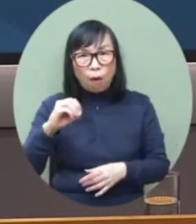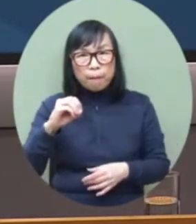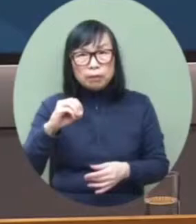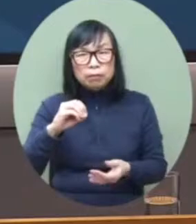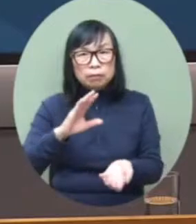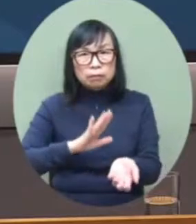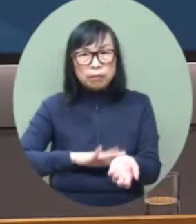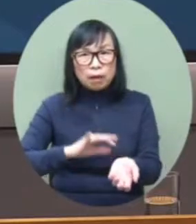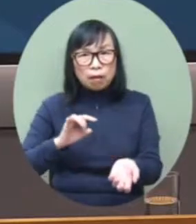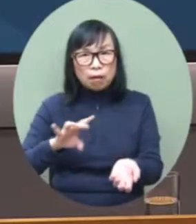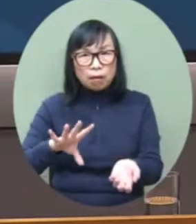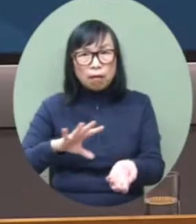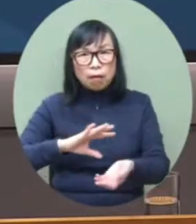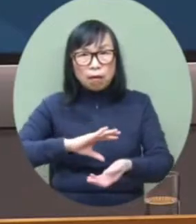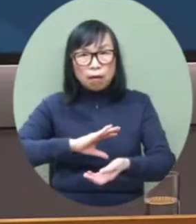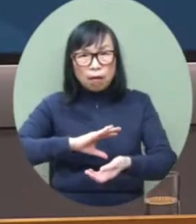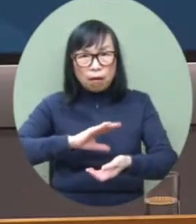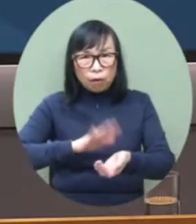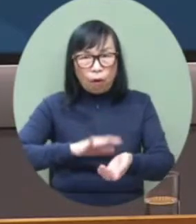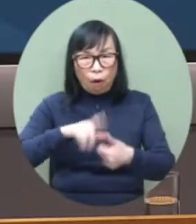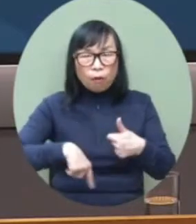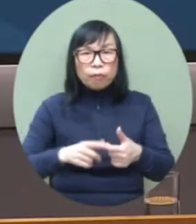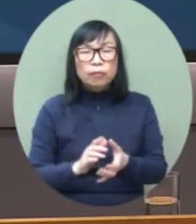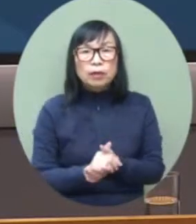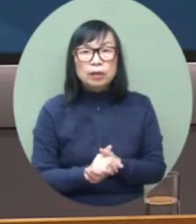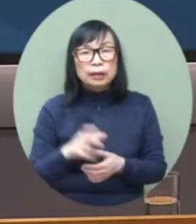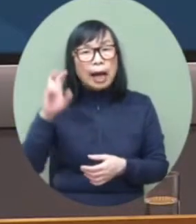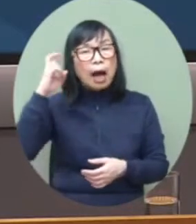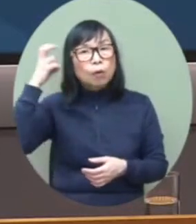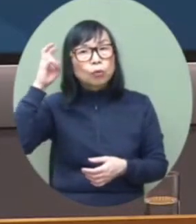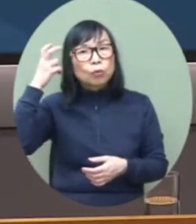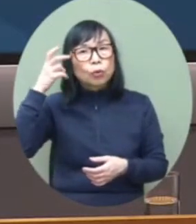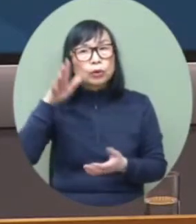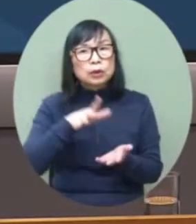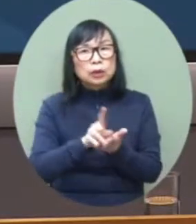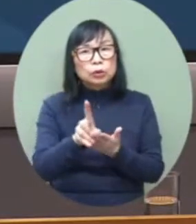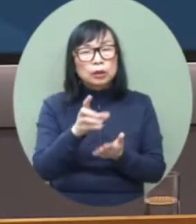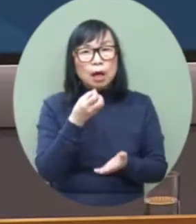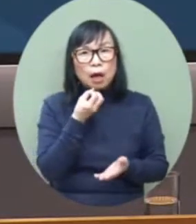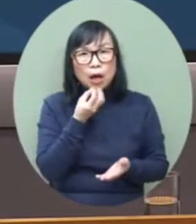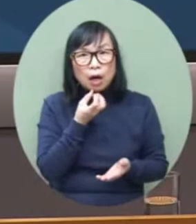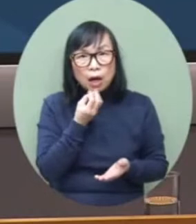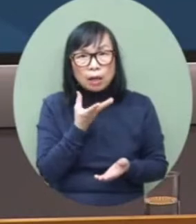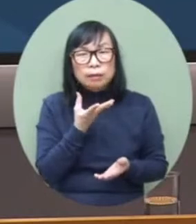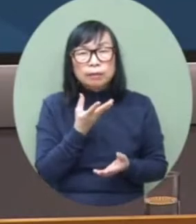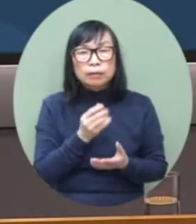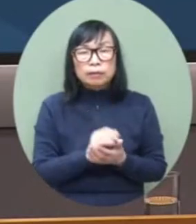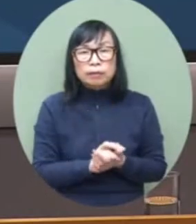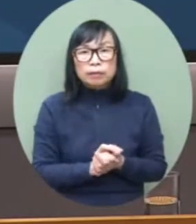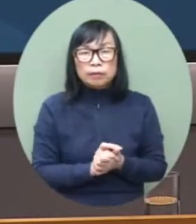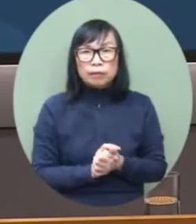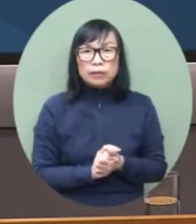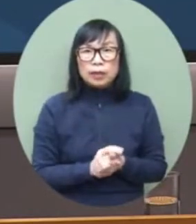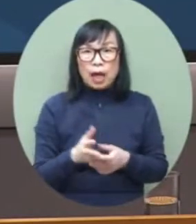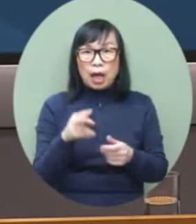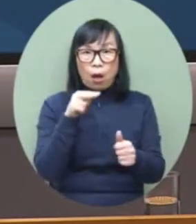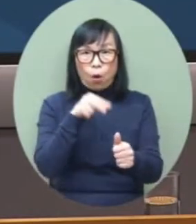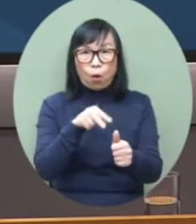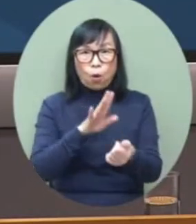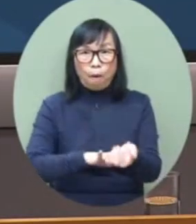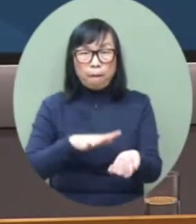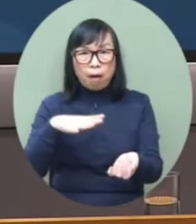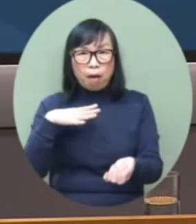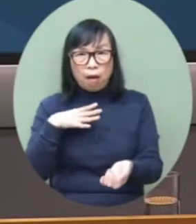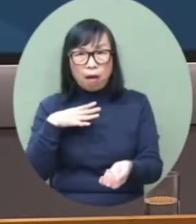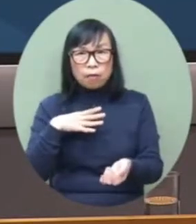relevant experts' view on whether it's safe from the infectious disease control perspective to release